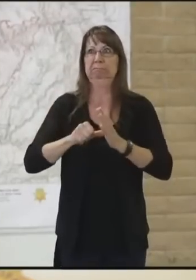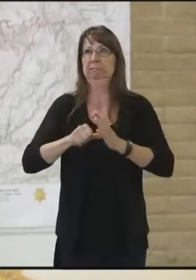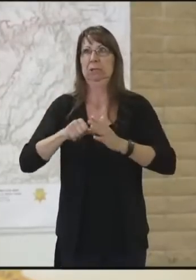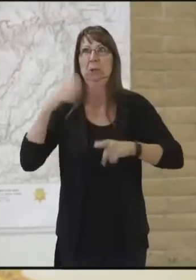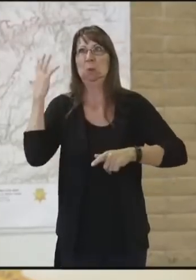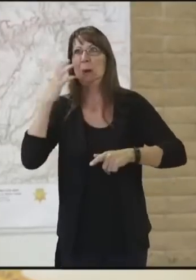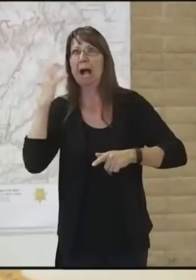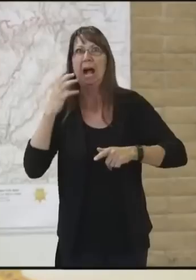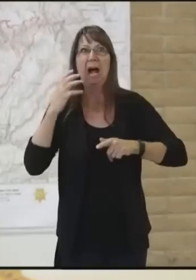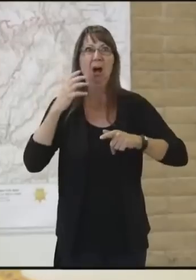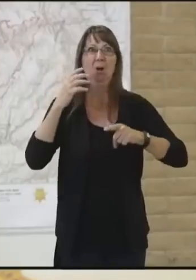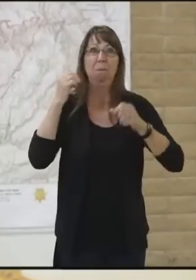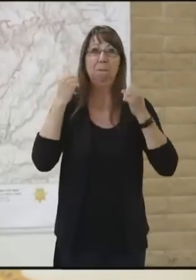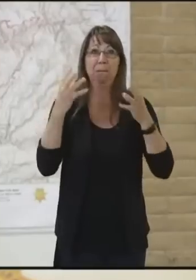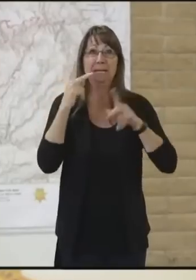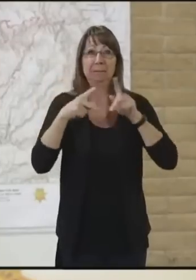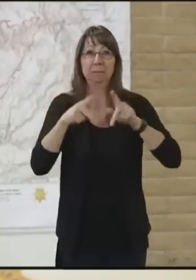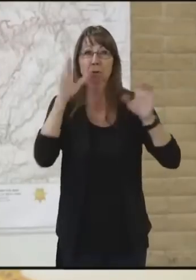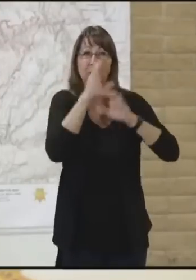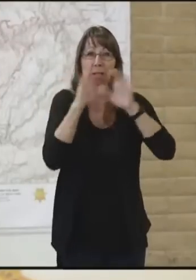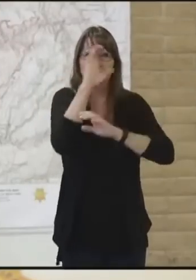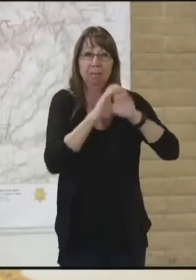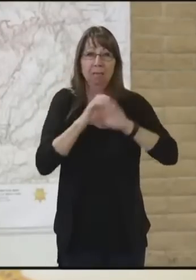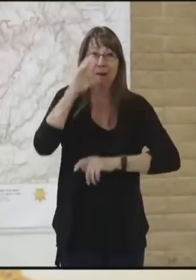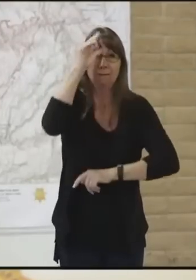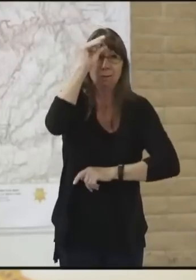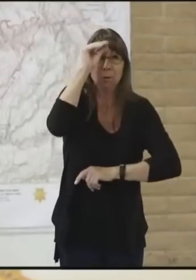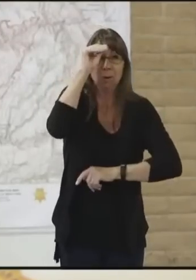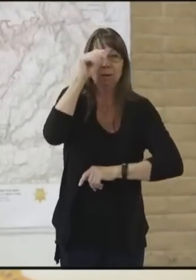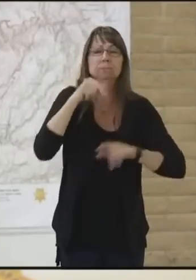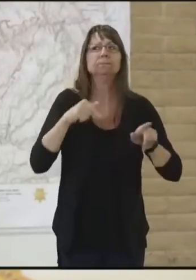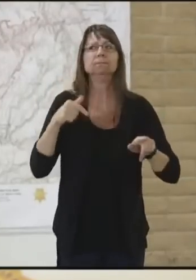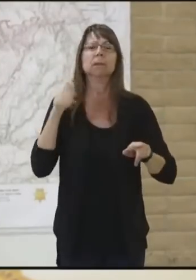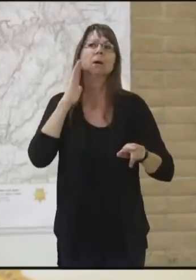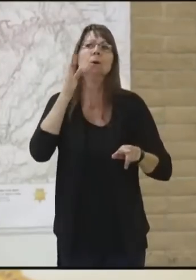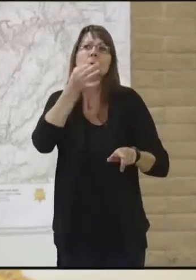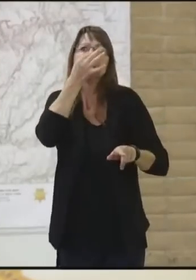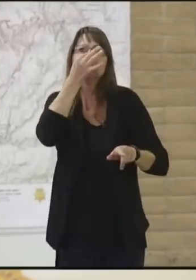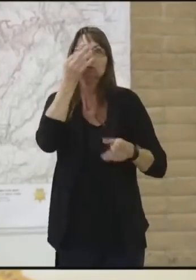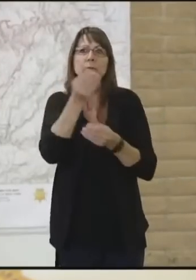nice to note it, but we'll provide information as soon as we get it. thank